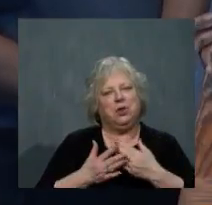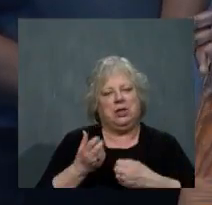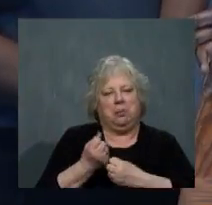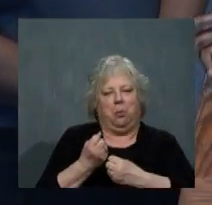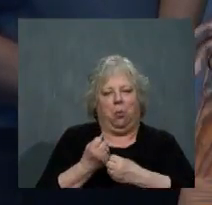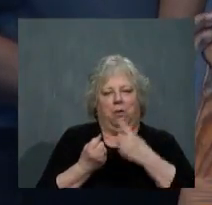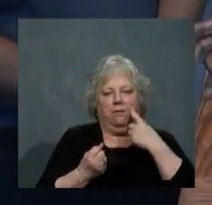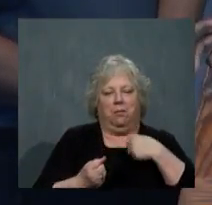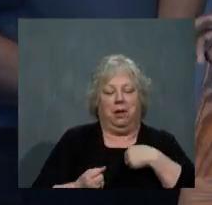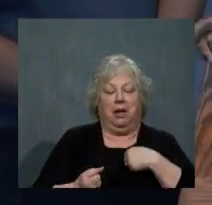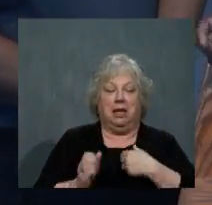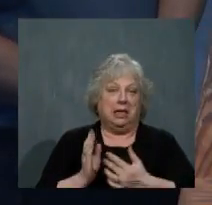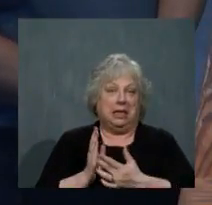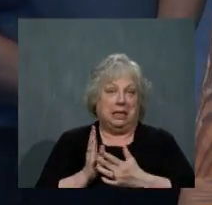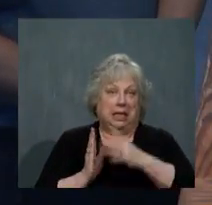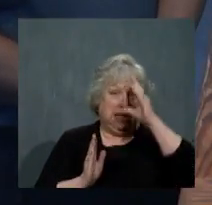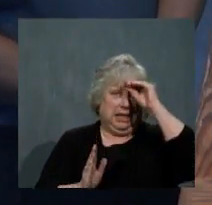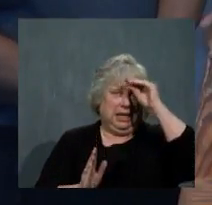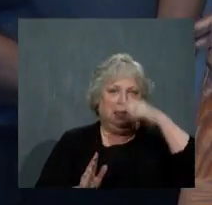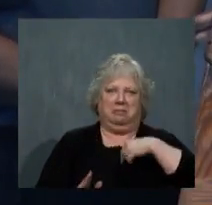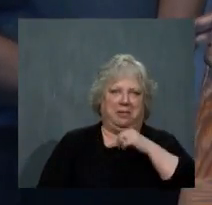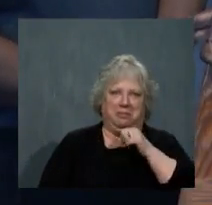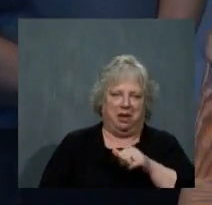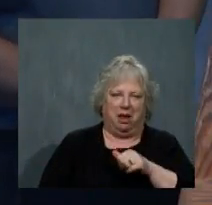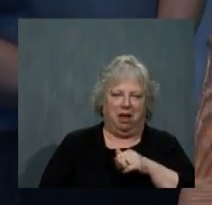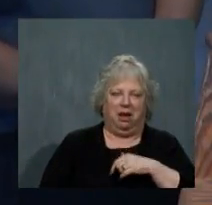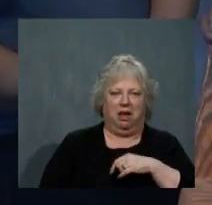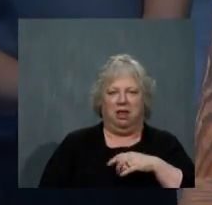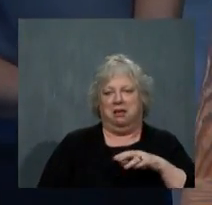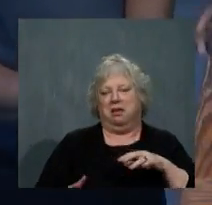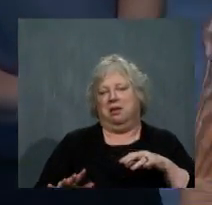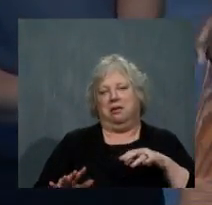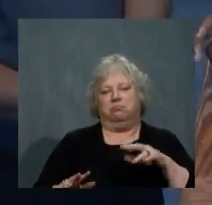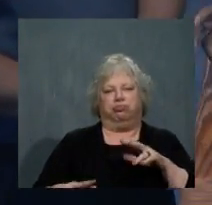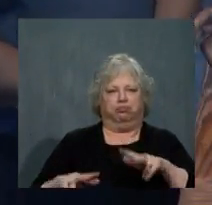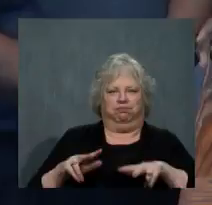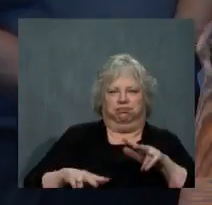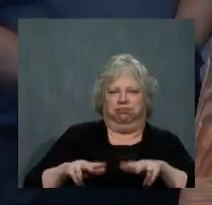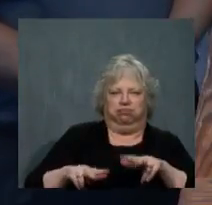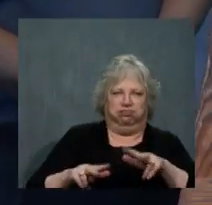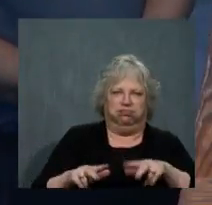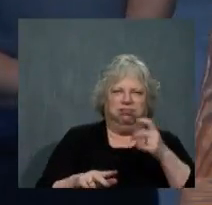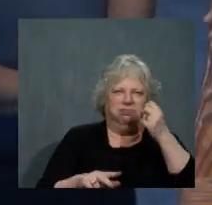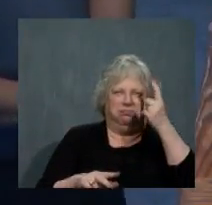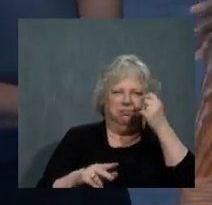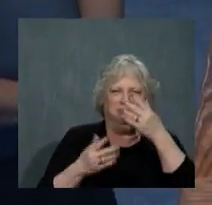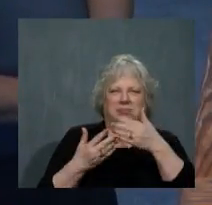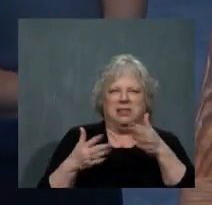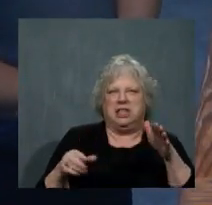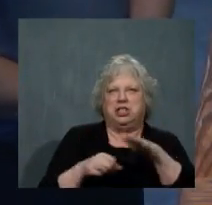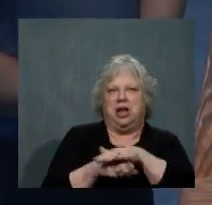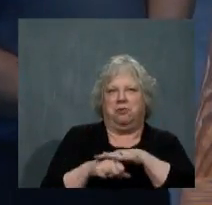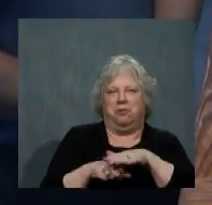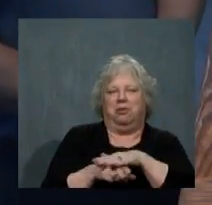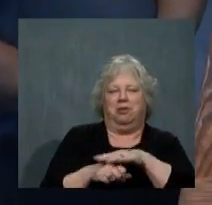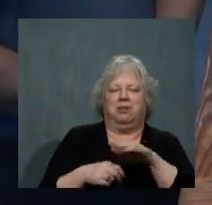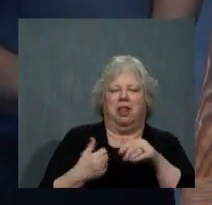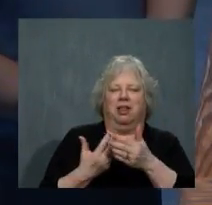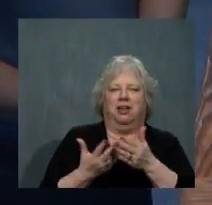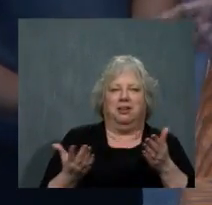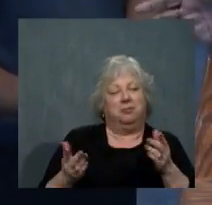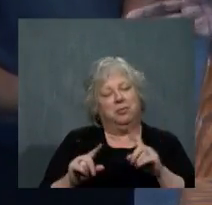not a techie guy myself. I kind of fumble through most of those things. I understand the general aspects of